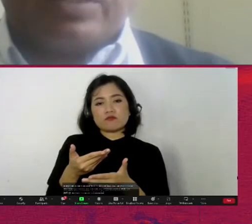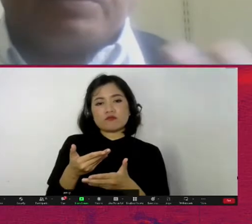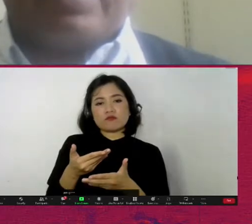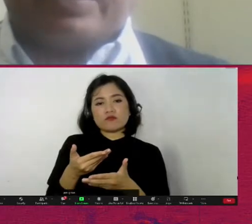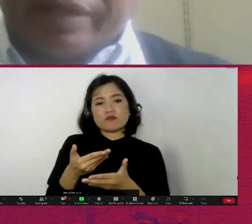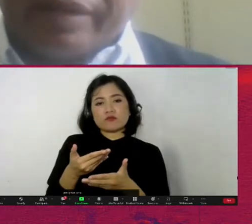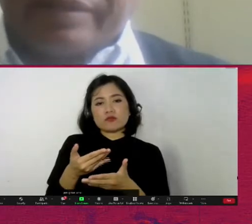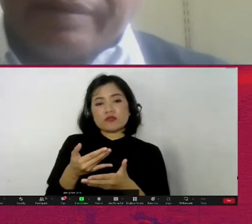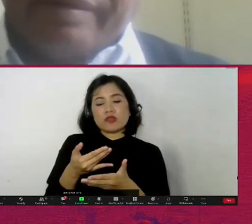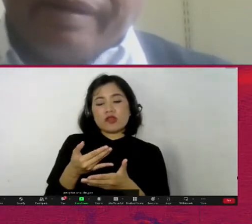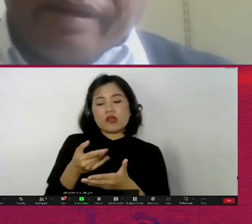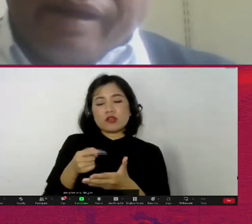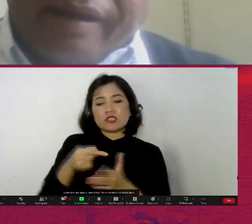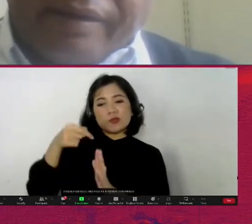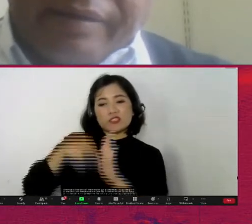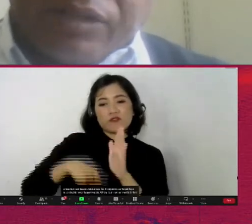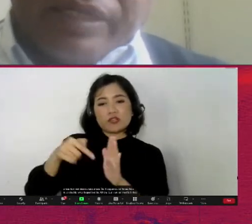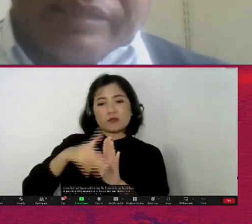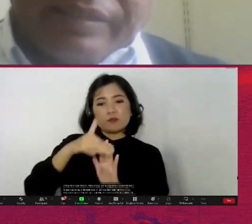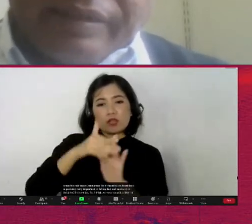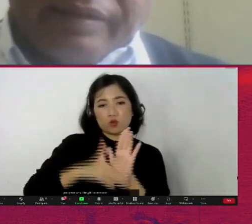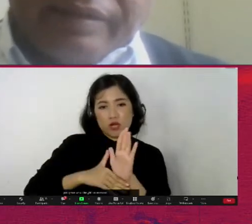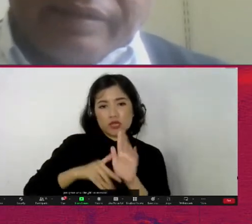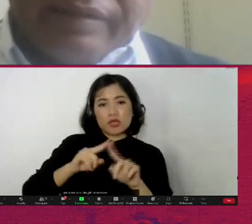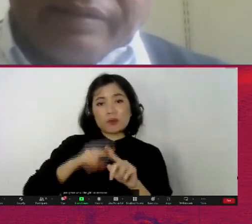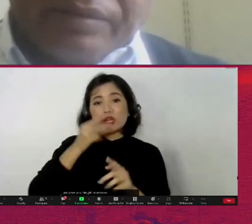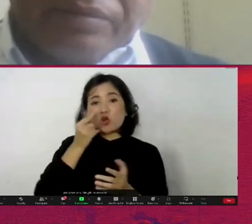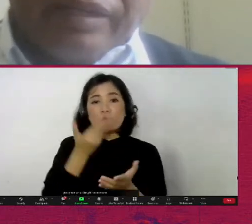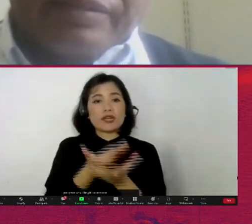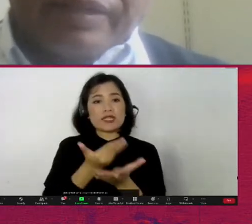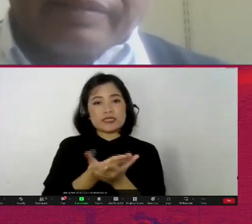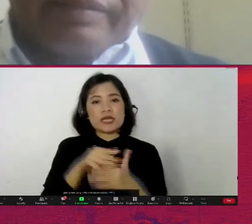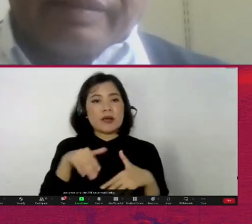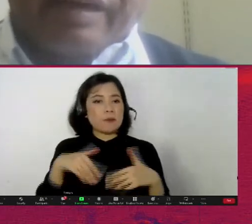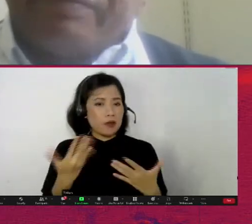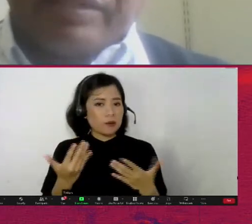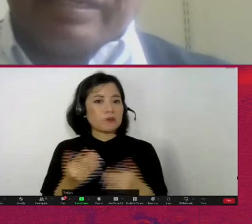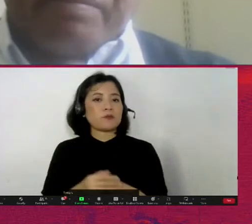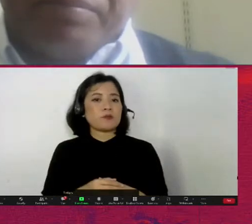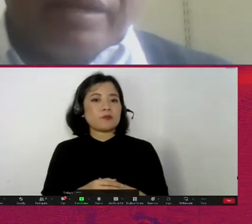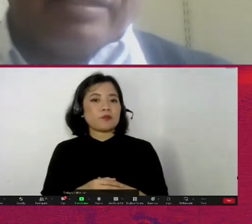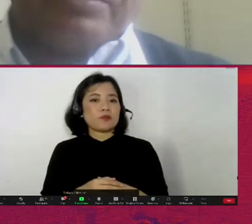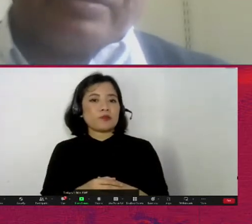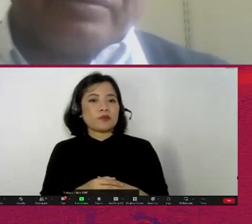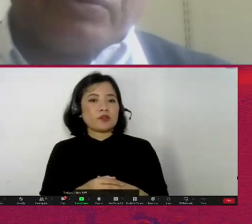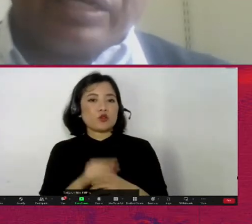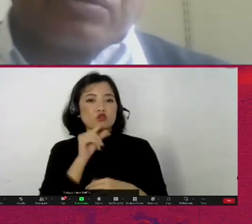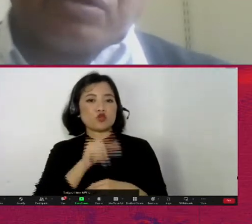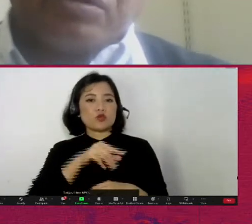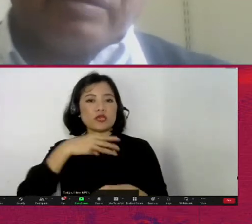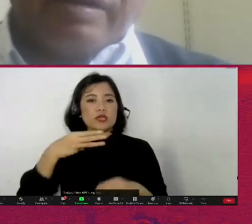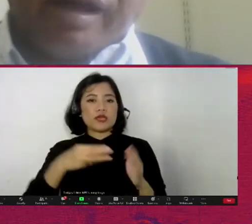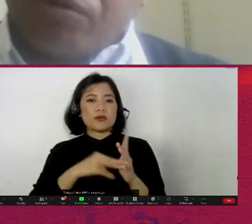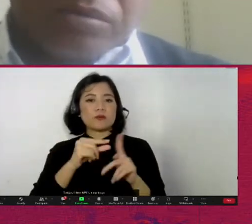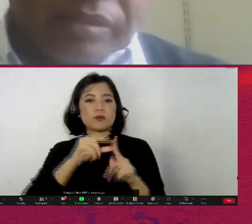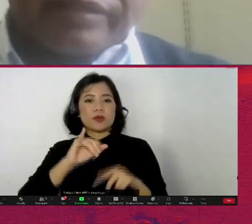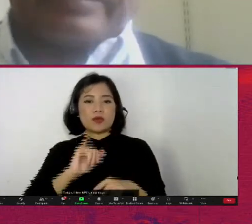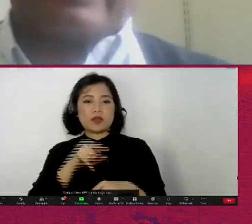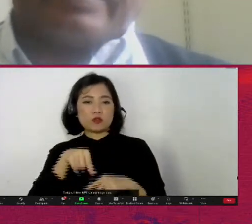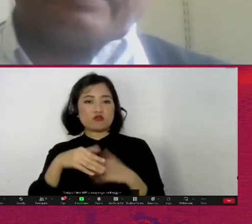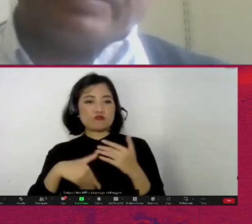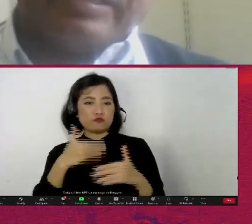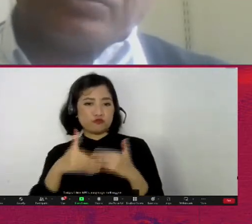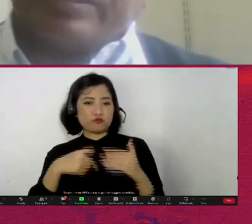policy. But what I can recommend today is that I think EMPI is the way to go. I